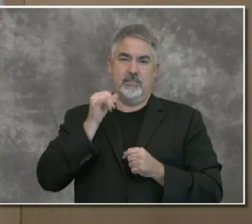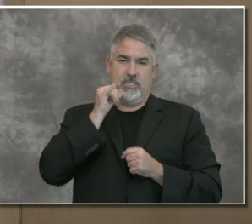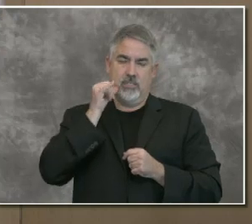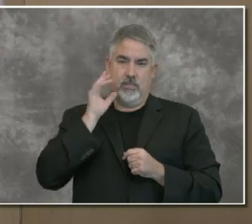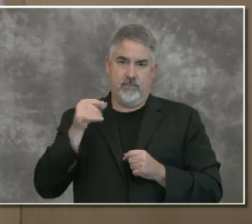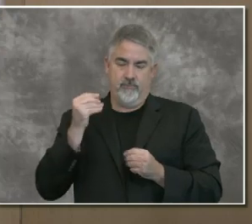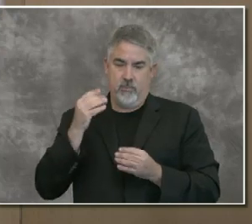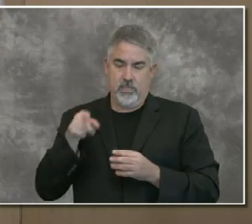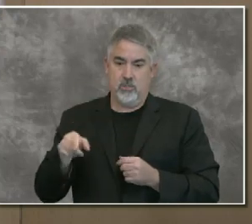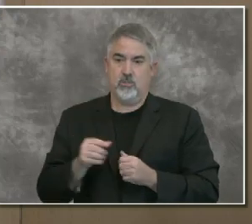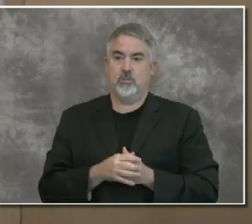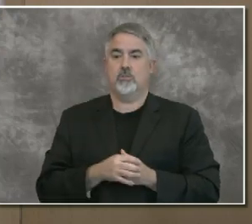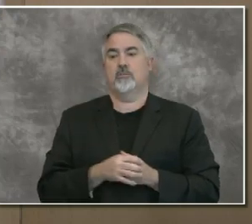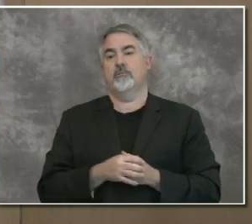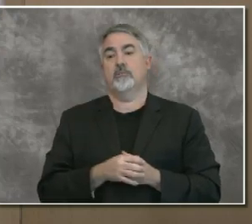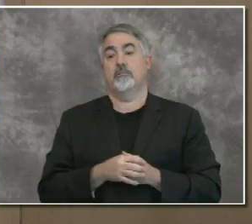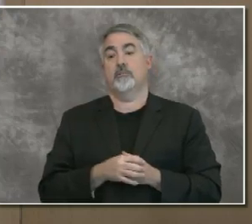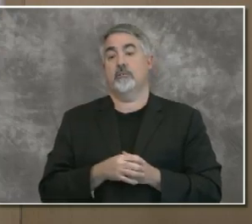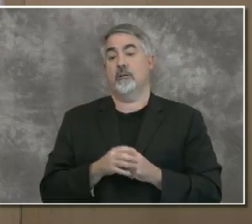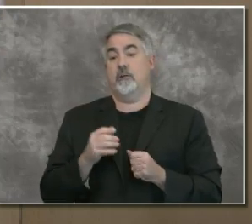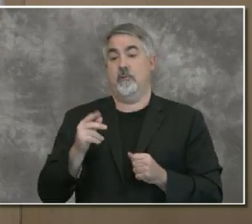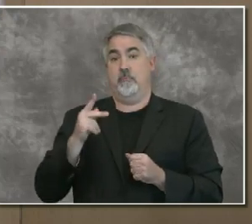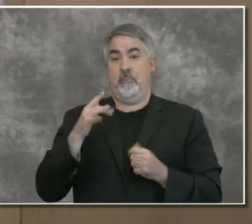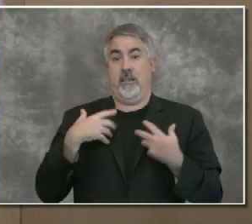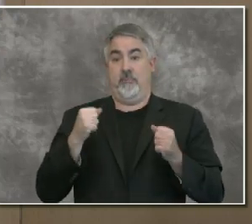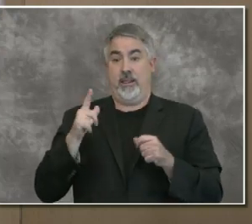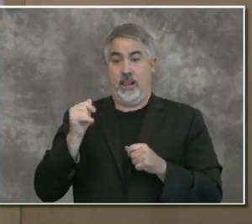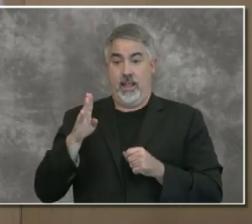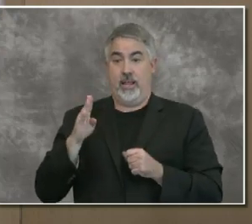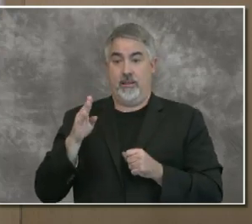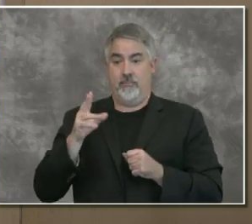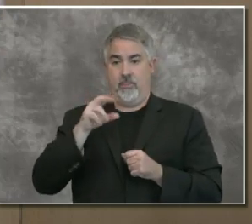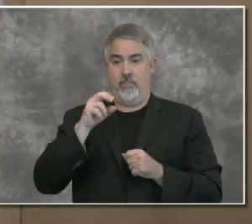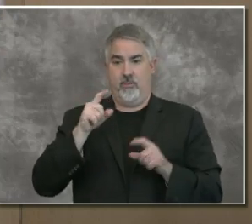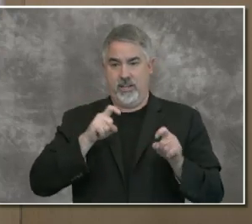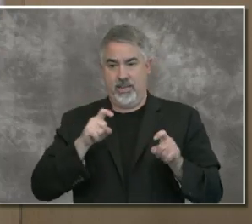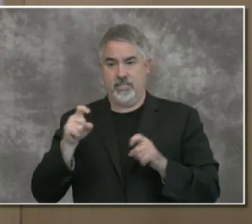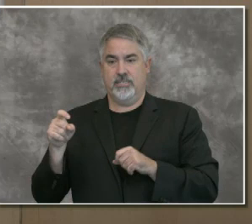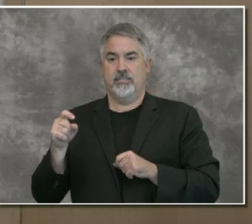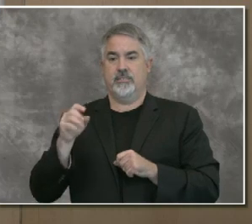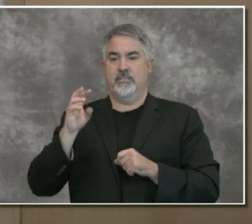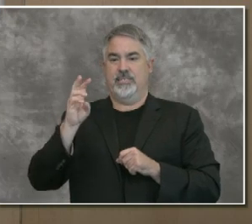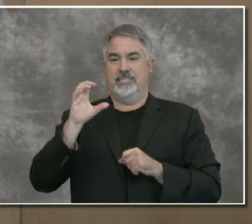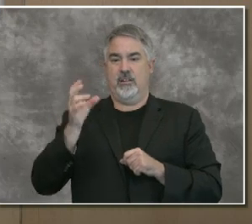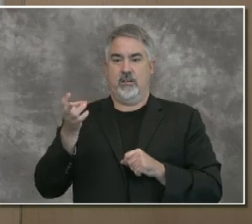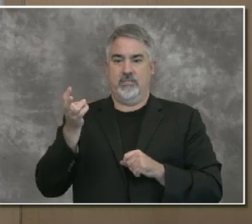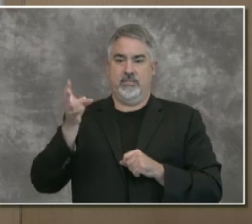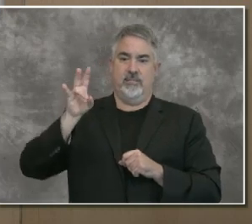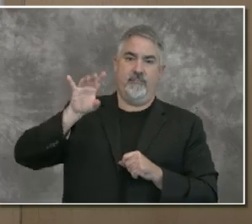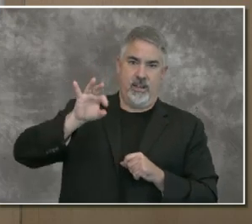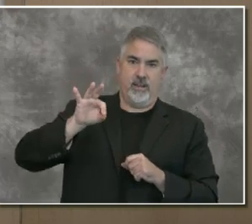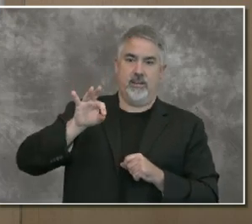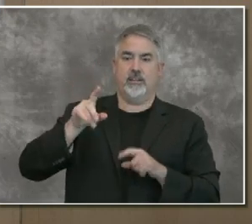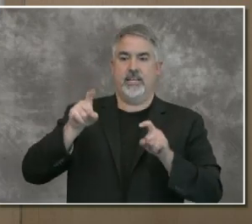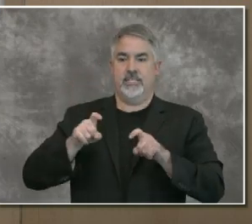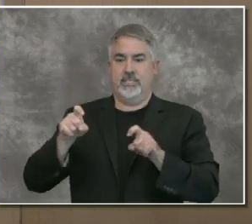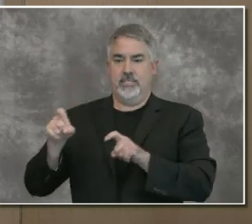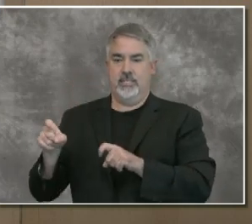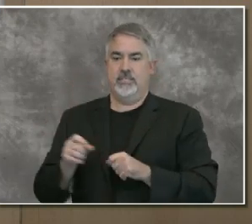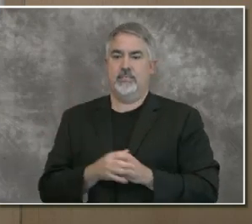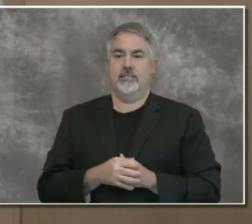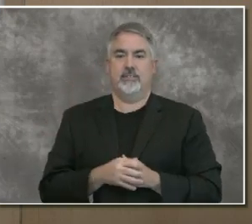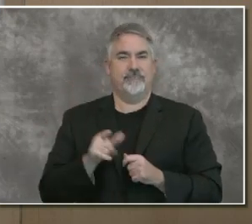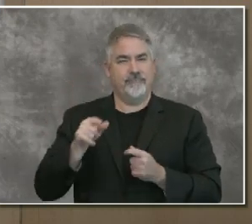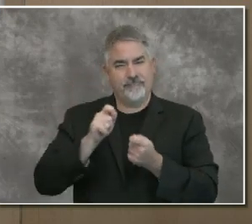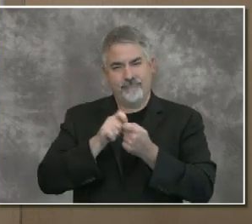lab conducted 30 tests and hospitals conducted 679. And we do not have the actual numbers